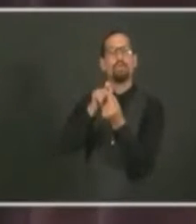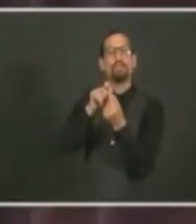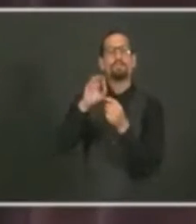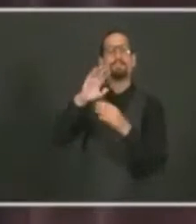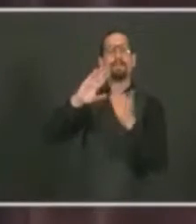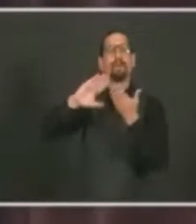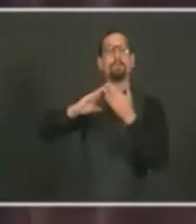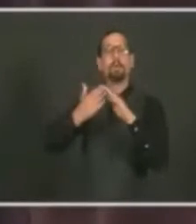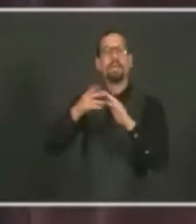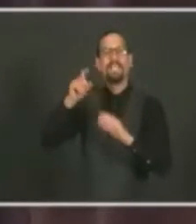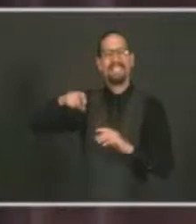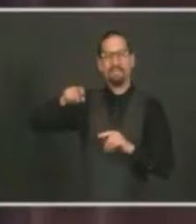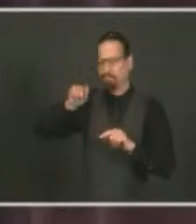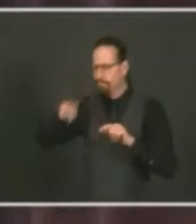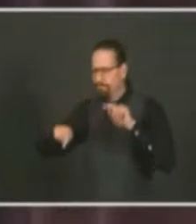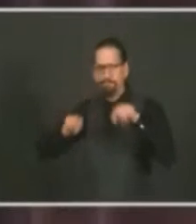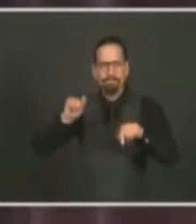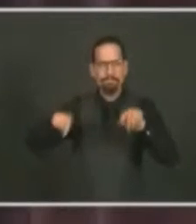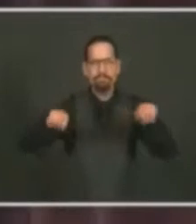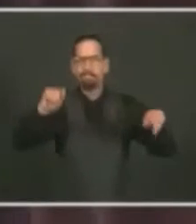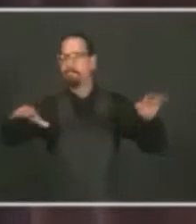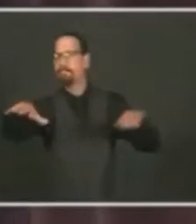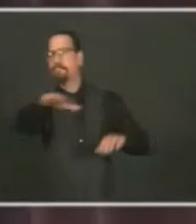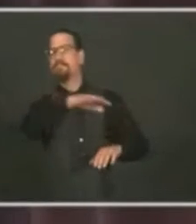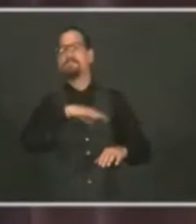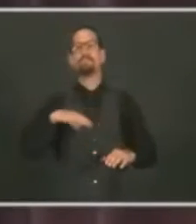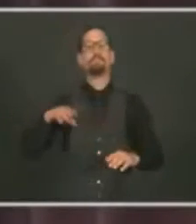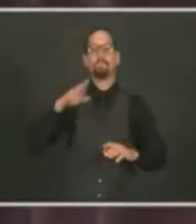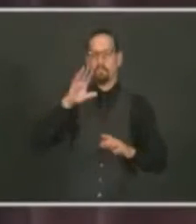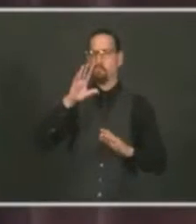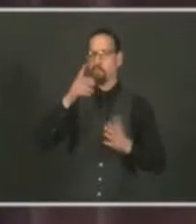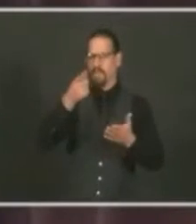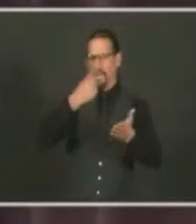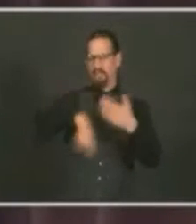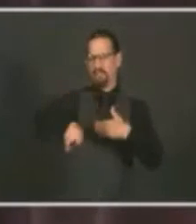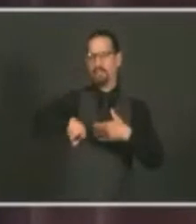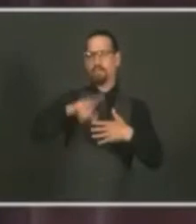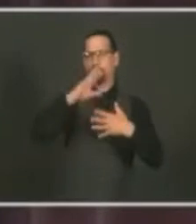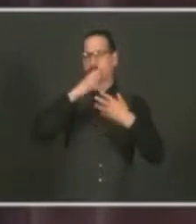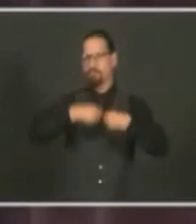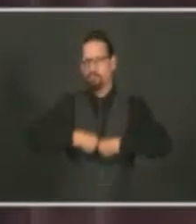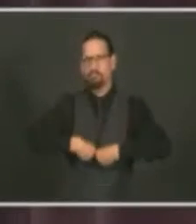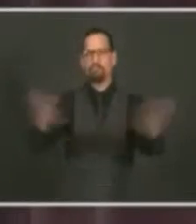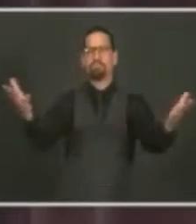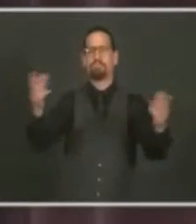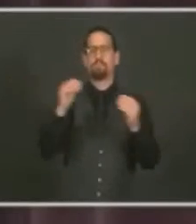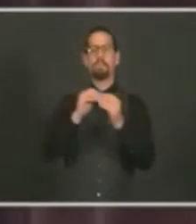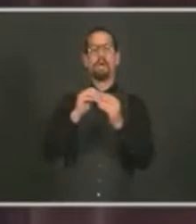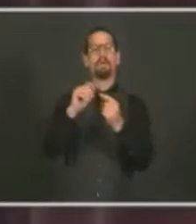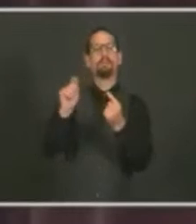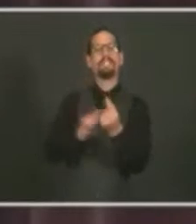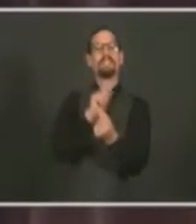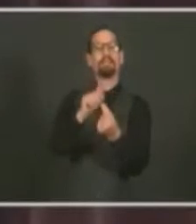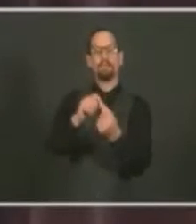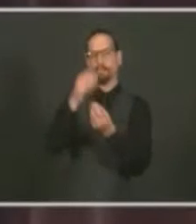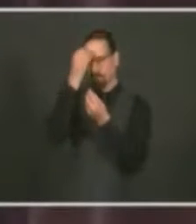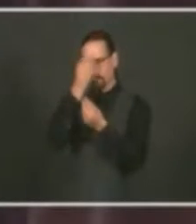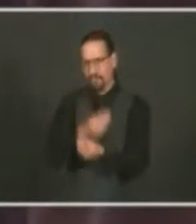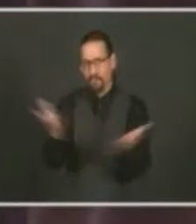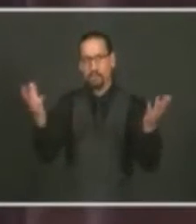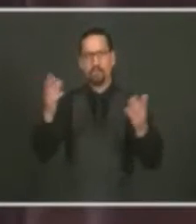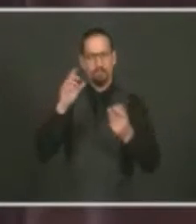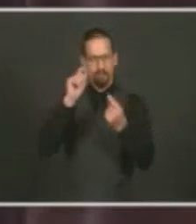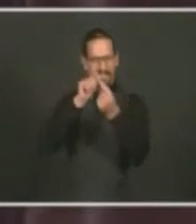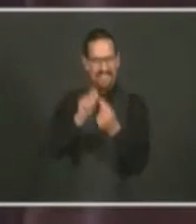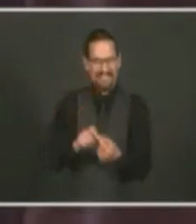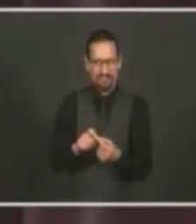say about that next week once we have finalized our strategy. Finally, the happy topic for the